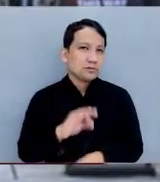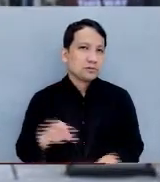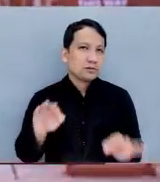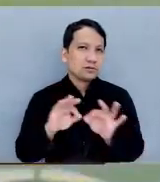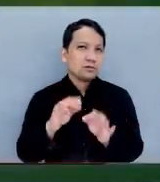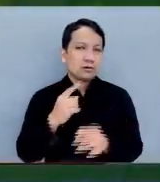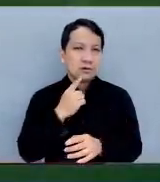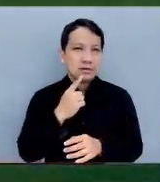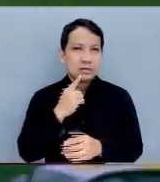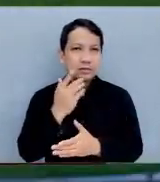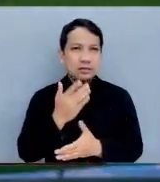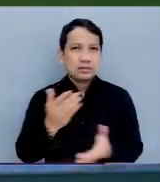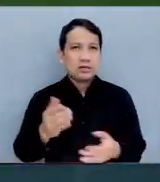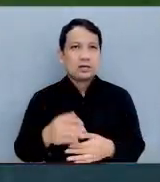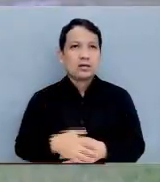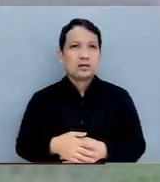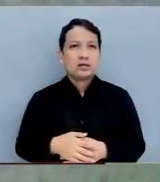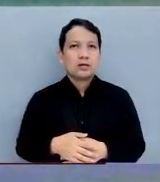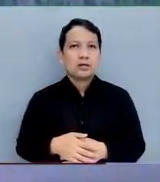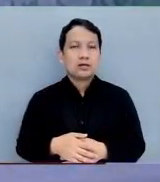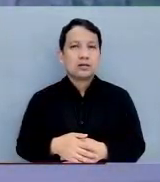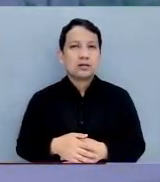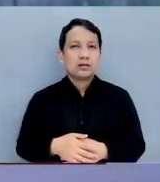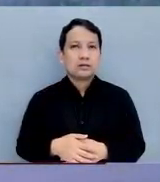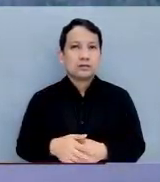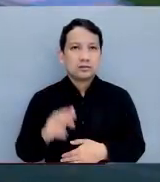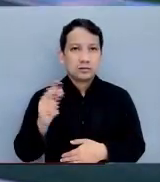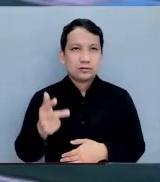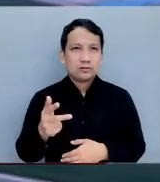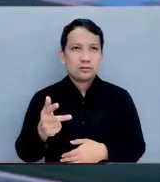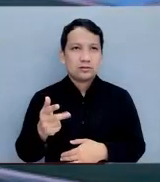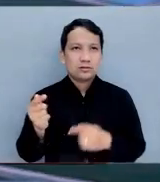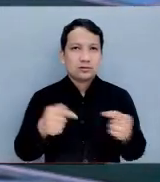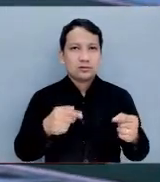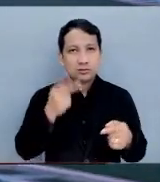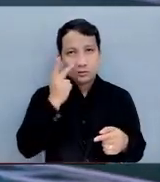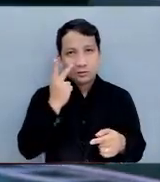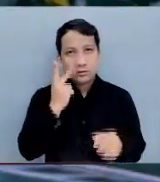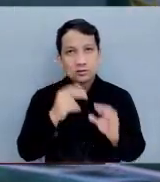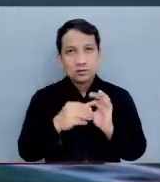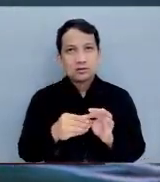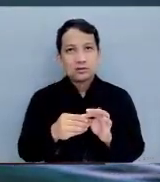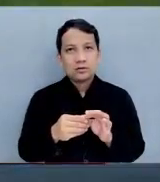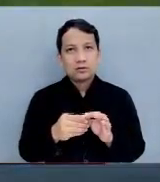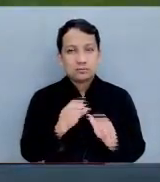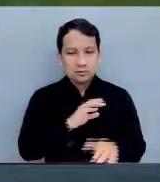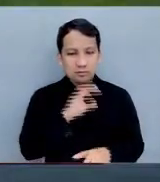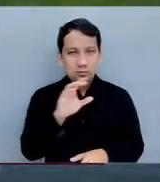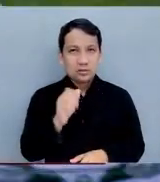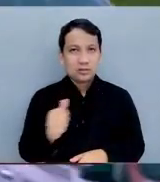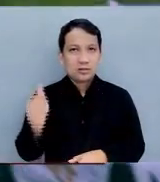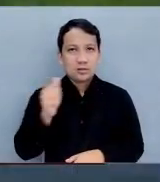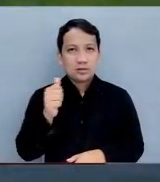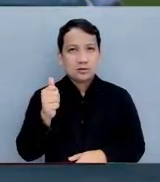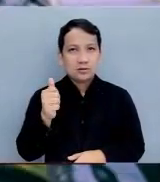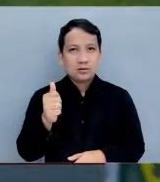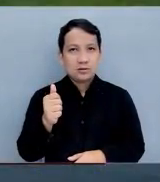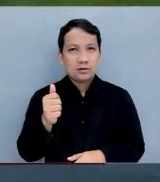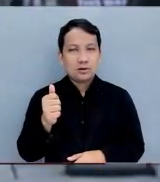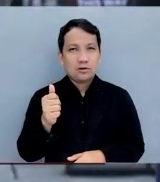miss, because it's in the third leg that we will find out the season champions, the overall winners for